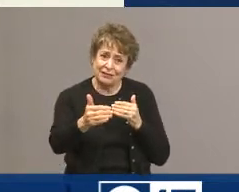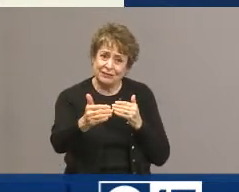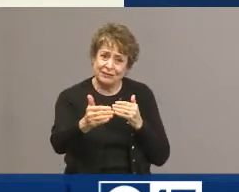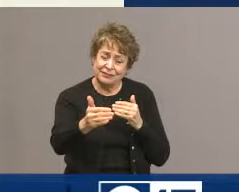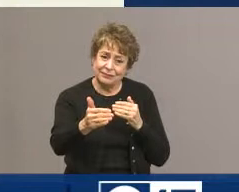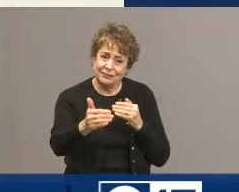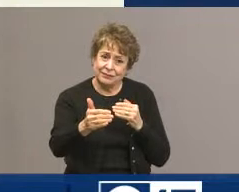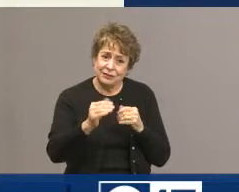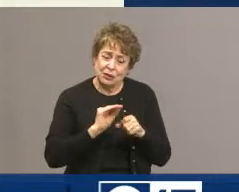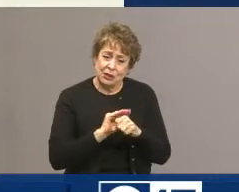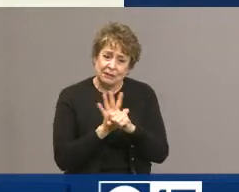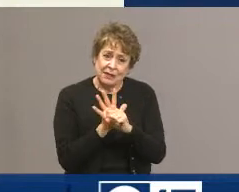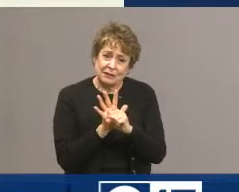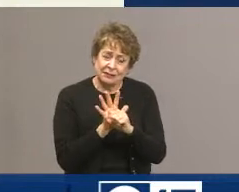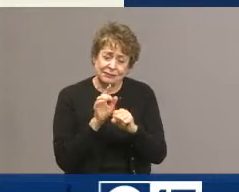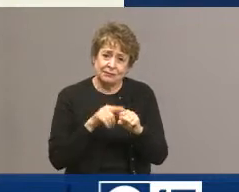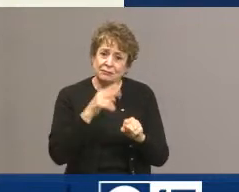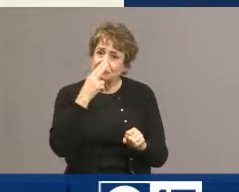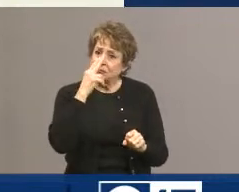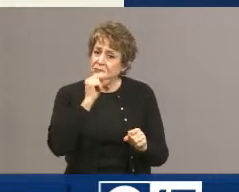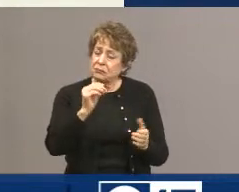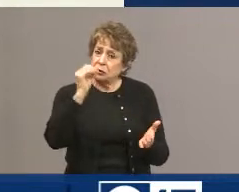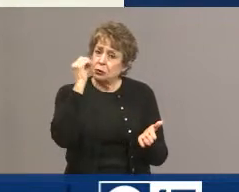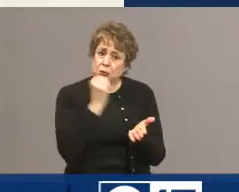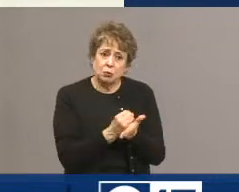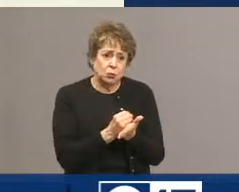to slow it down and contain it.